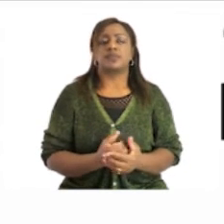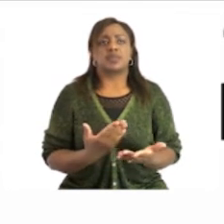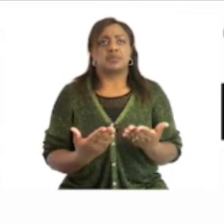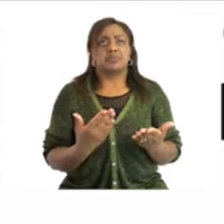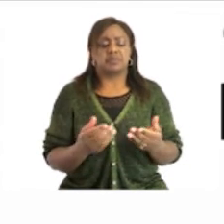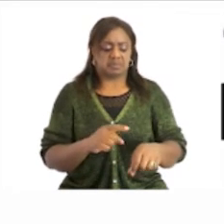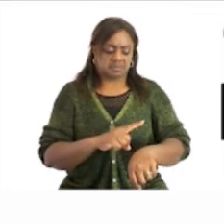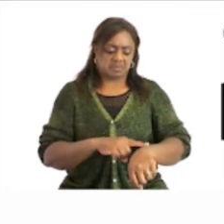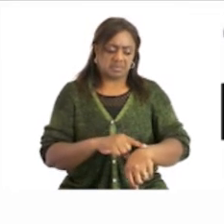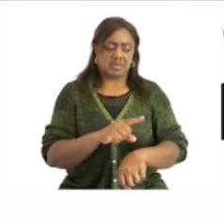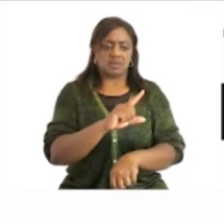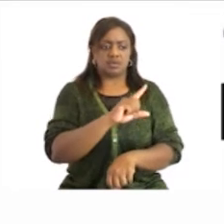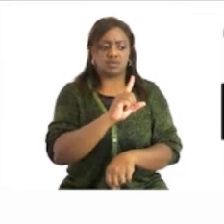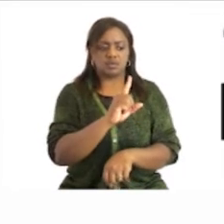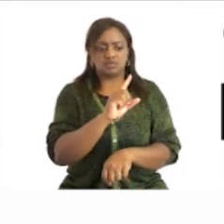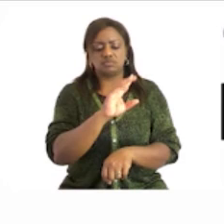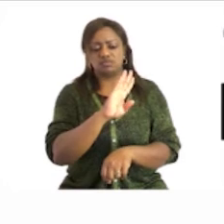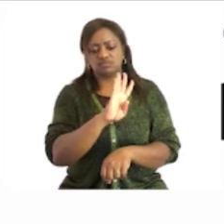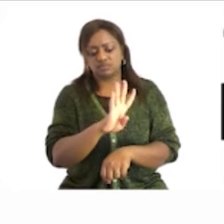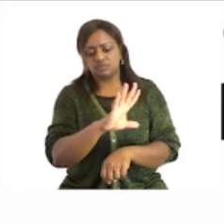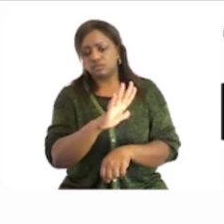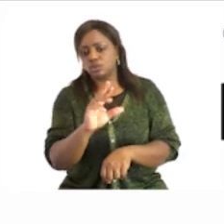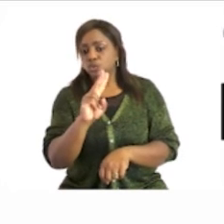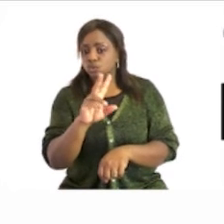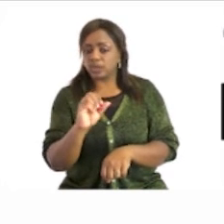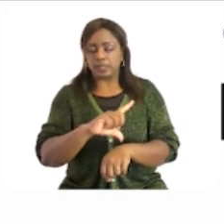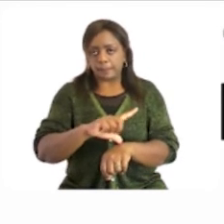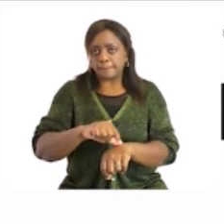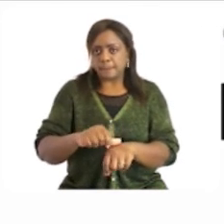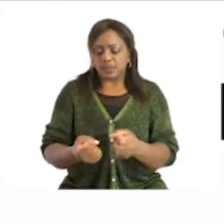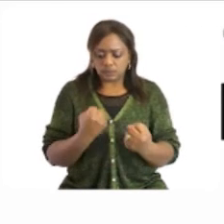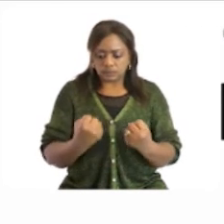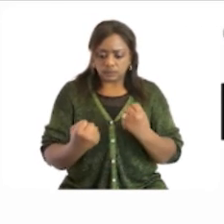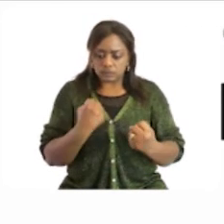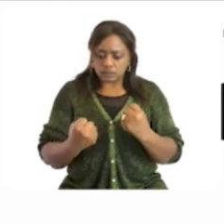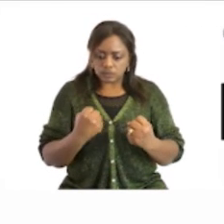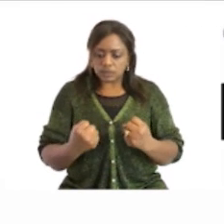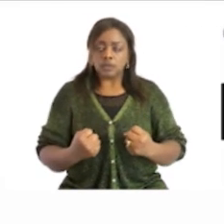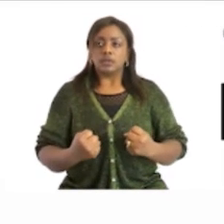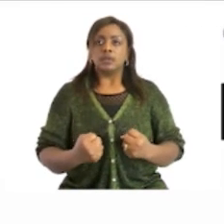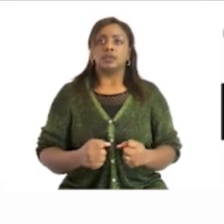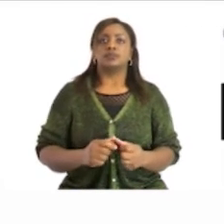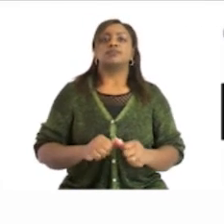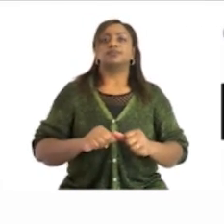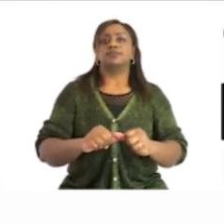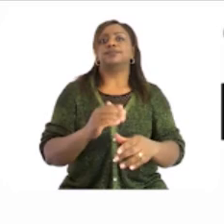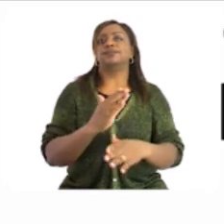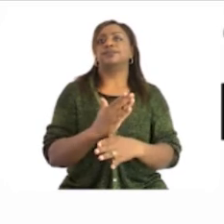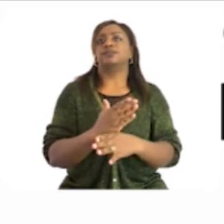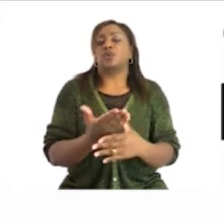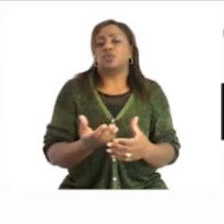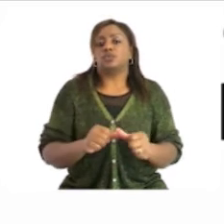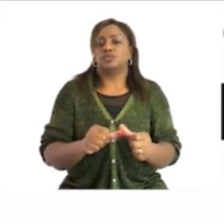per day can develop a healthy heart and strong muscles. So even if you don't have a lot of time during the day and you only